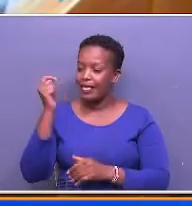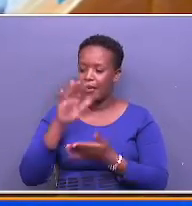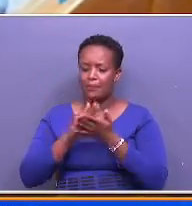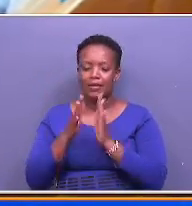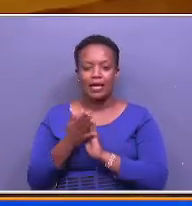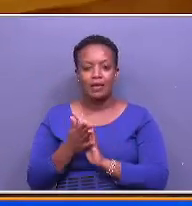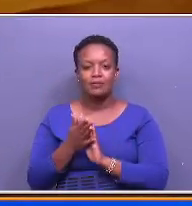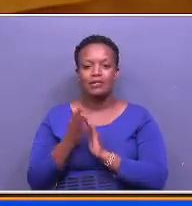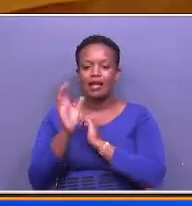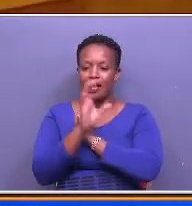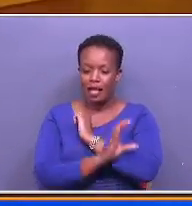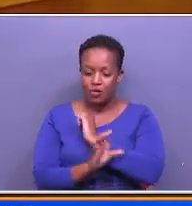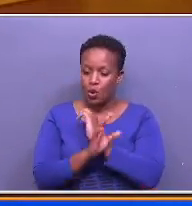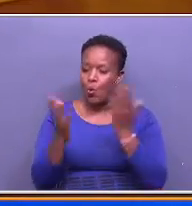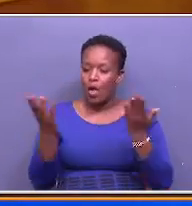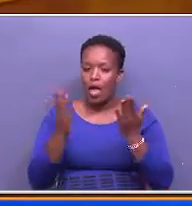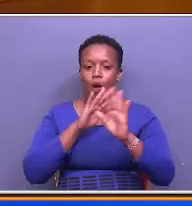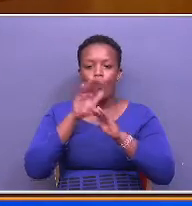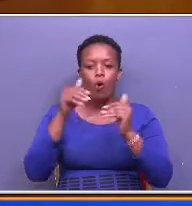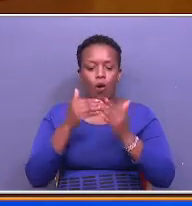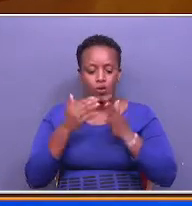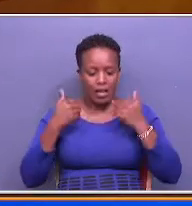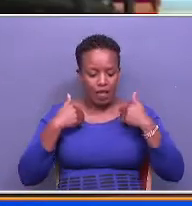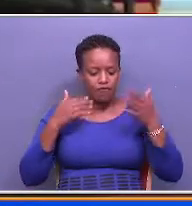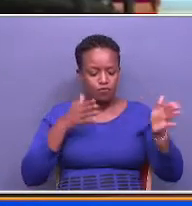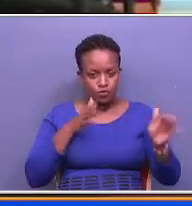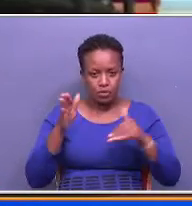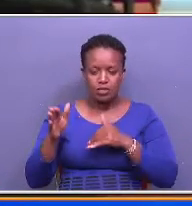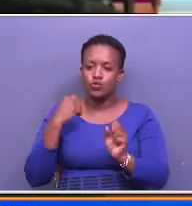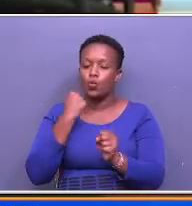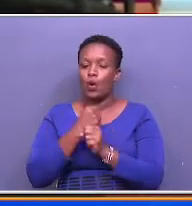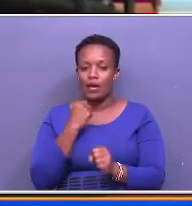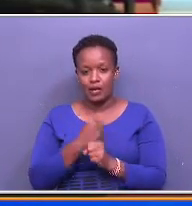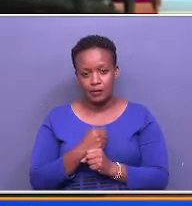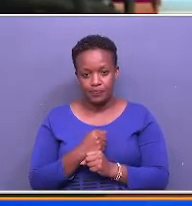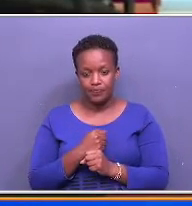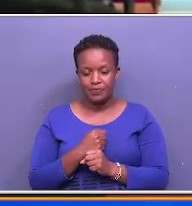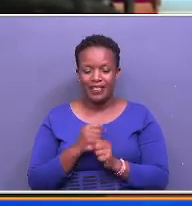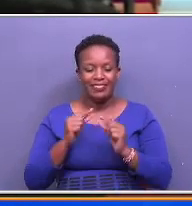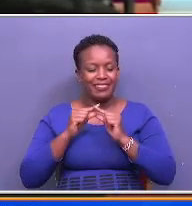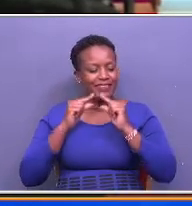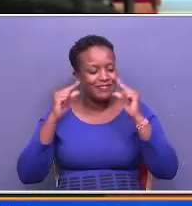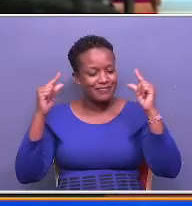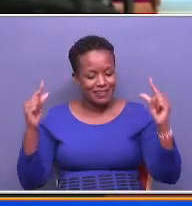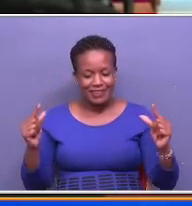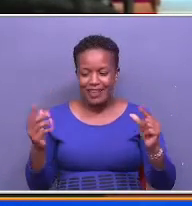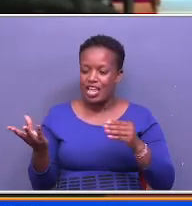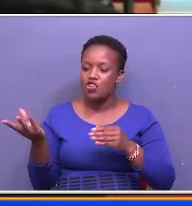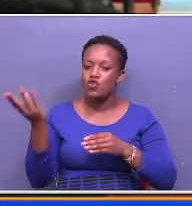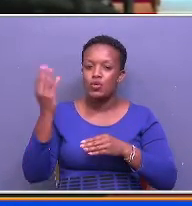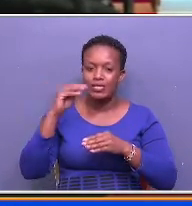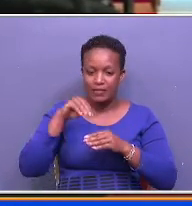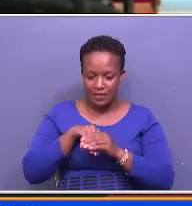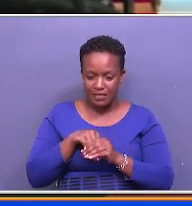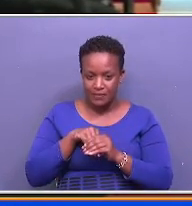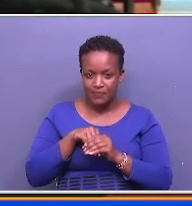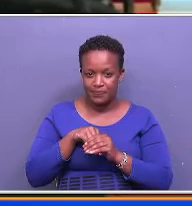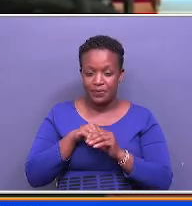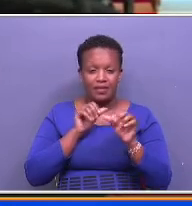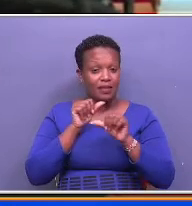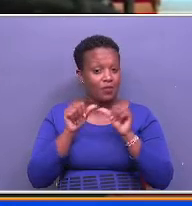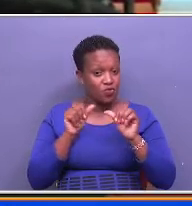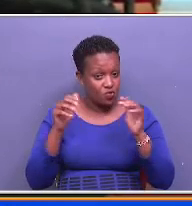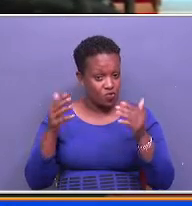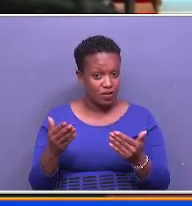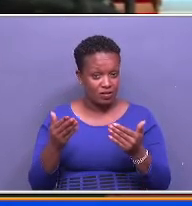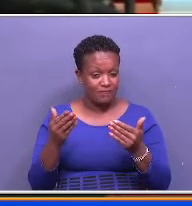will have a chance to work and put food on the table. The greater inclusivity is actually going